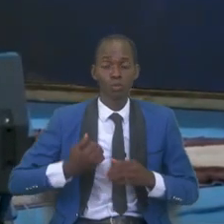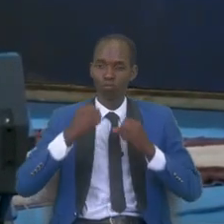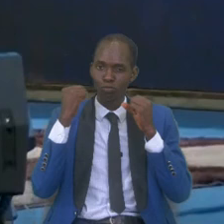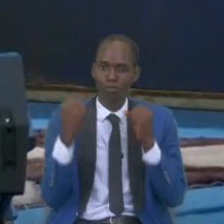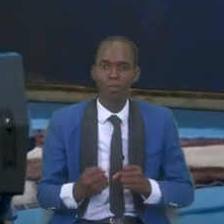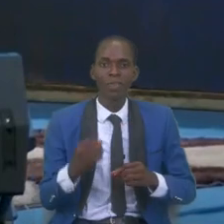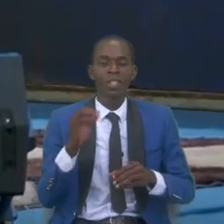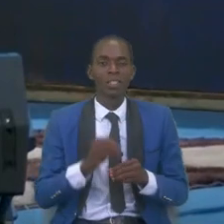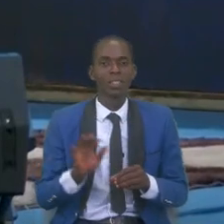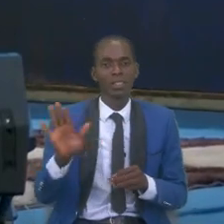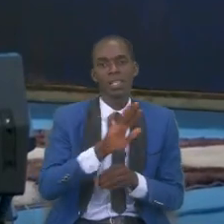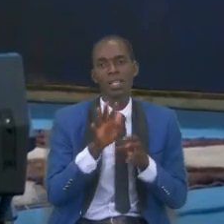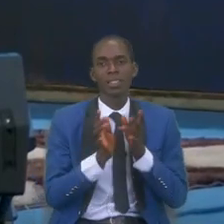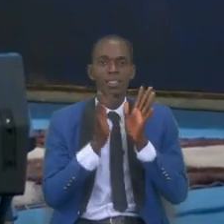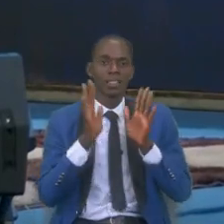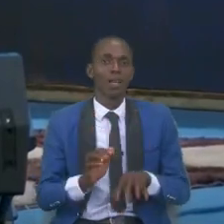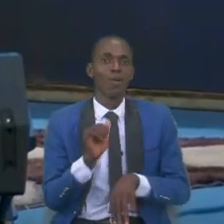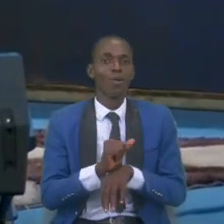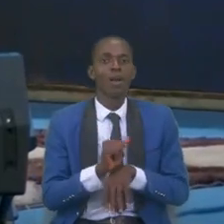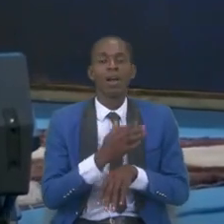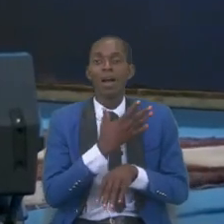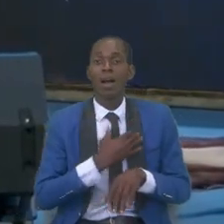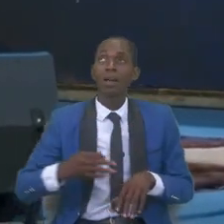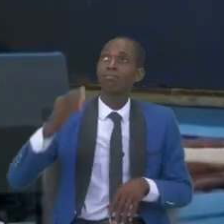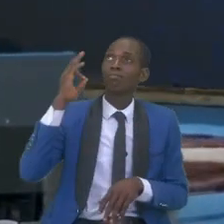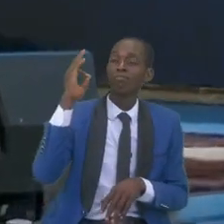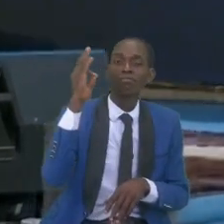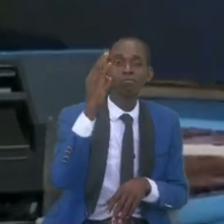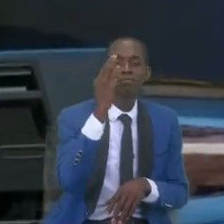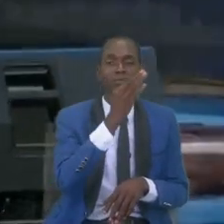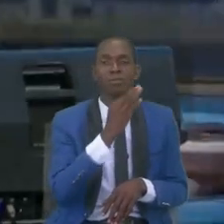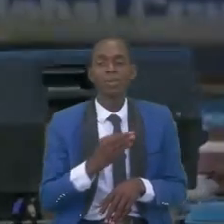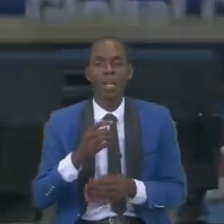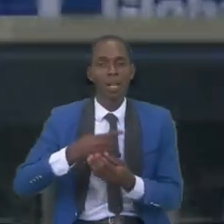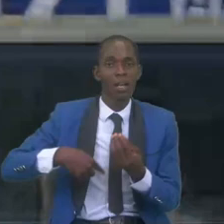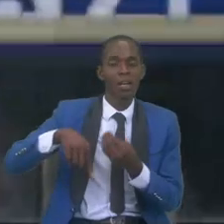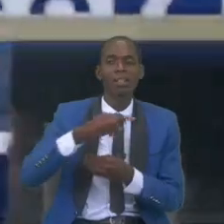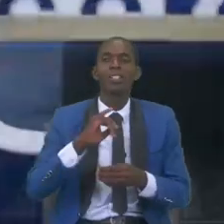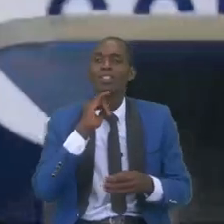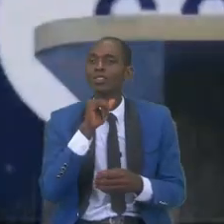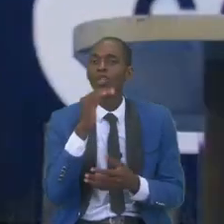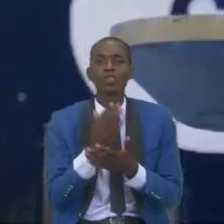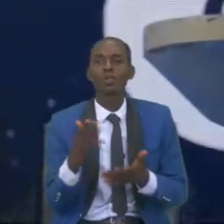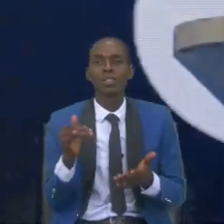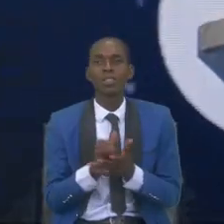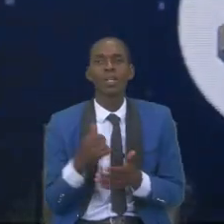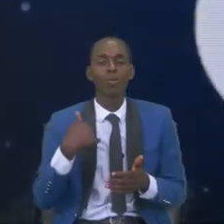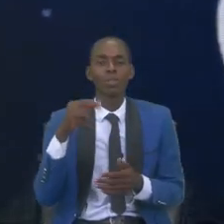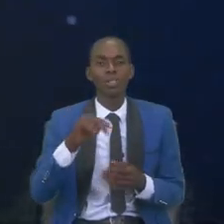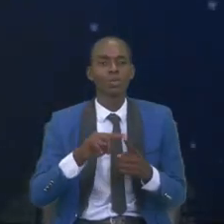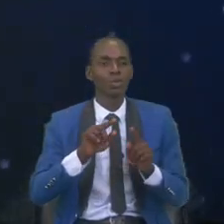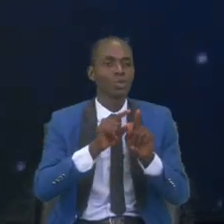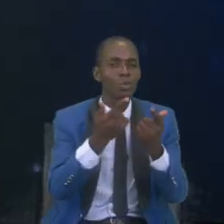their Christian work. And then evangelism was not, something that, we have to group them together. We have